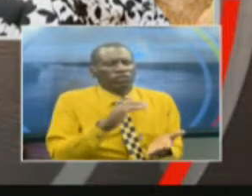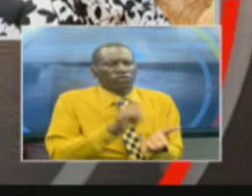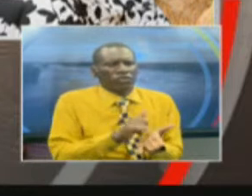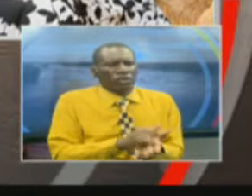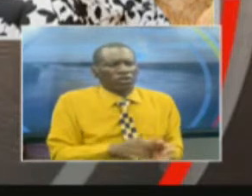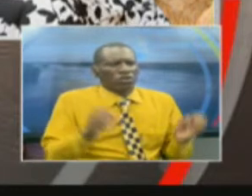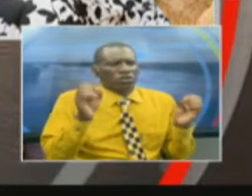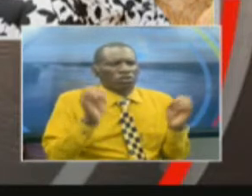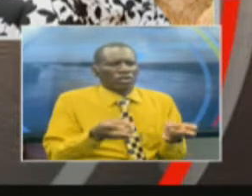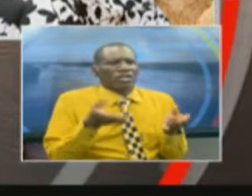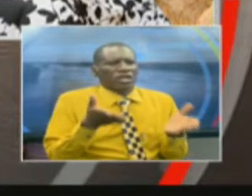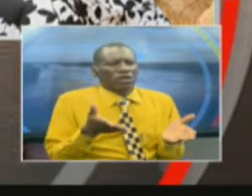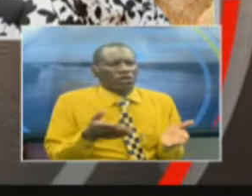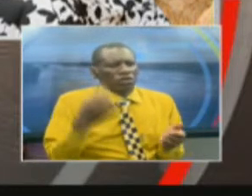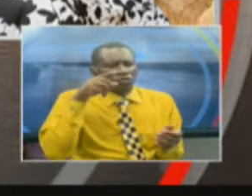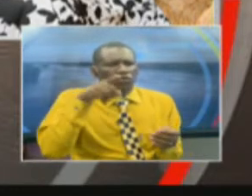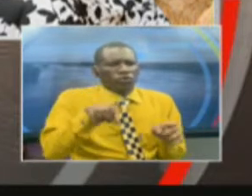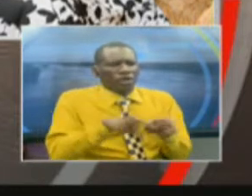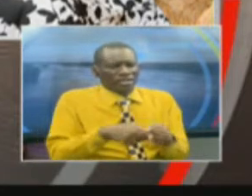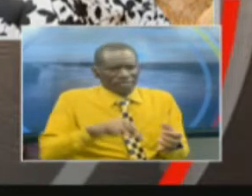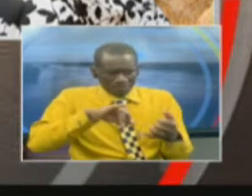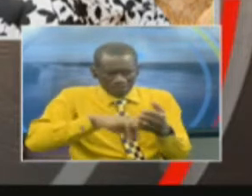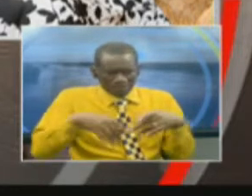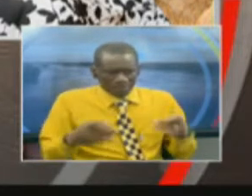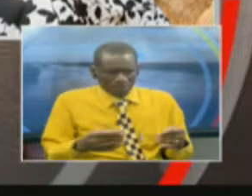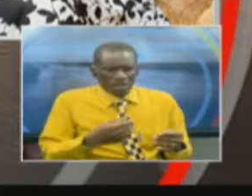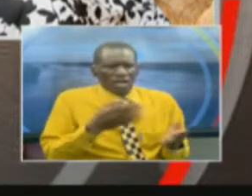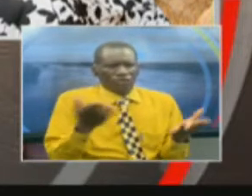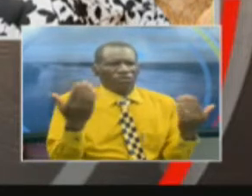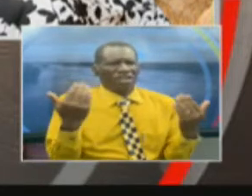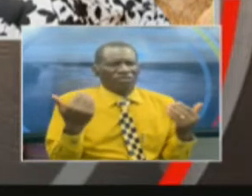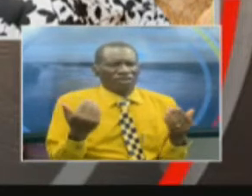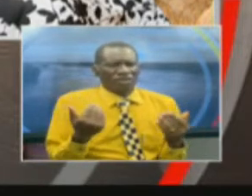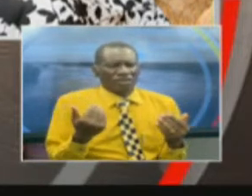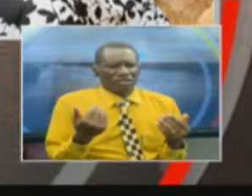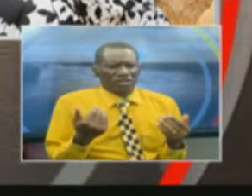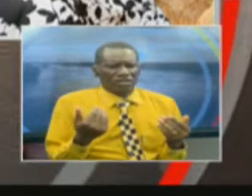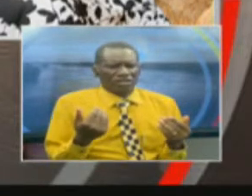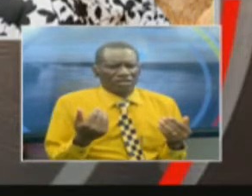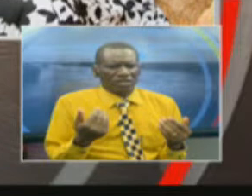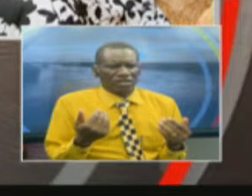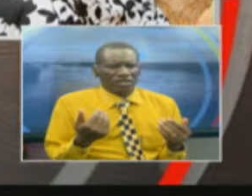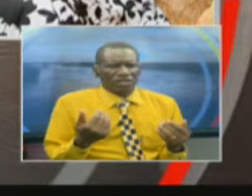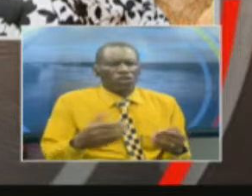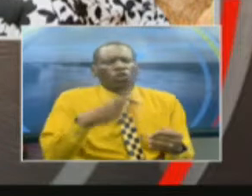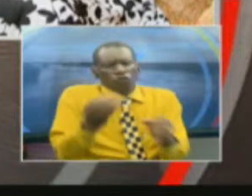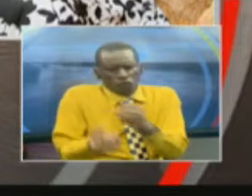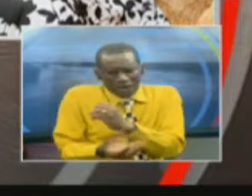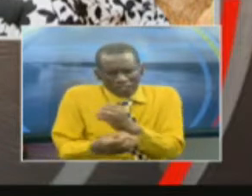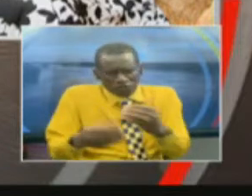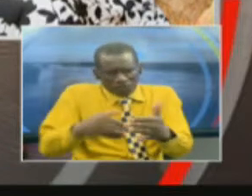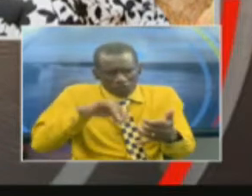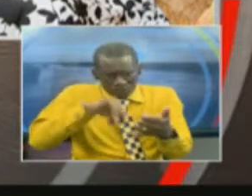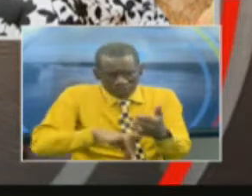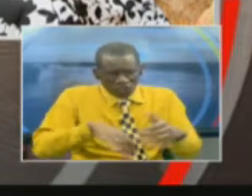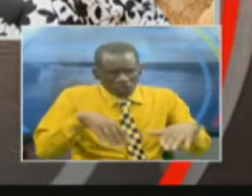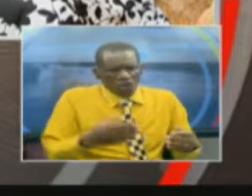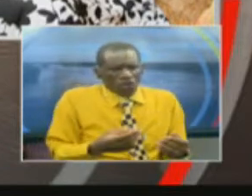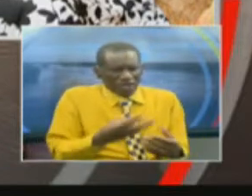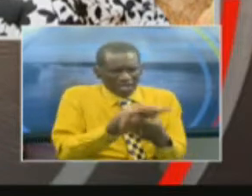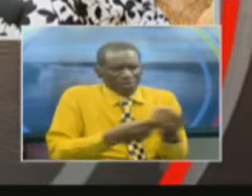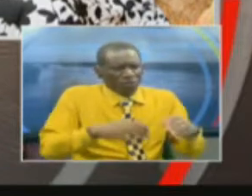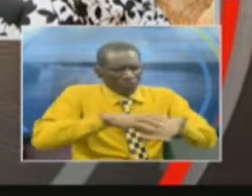All right. So for you as a couple, have you ever pursued premarital counseling or even couple